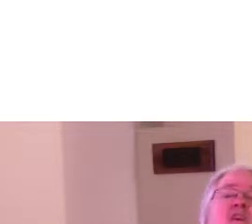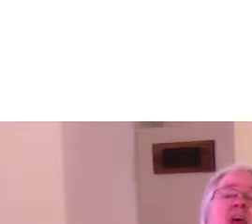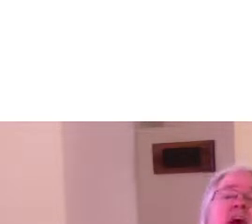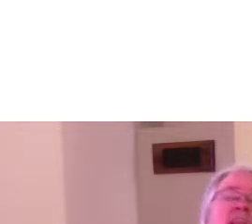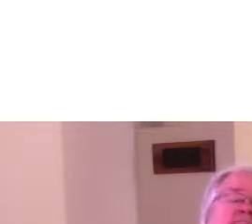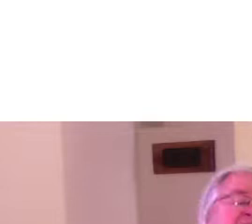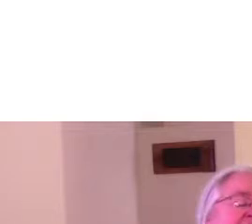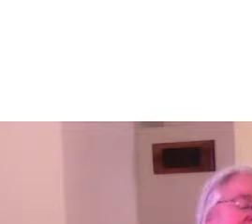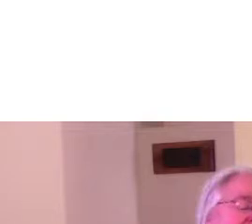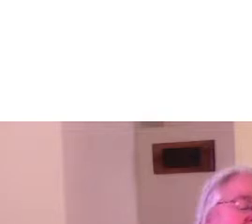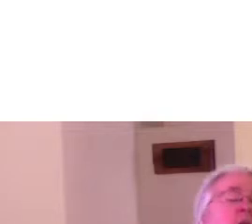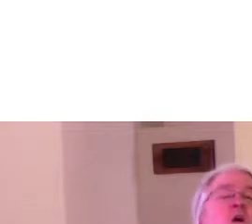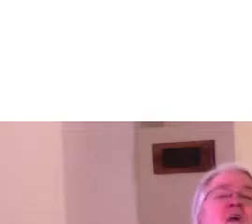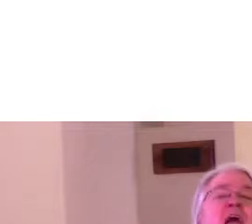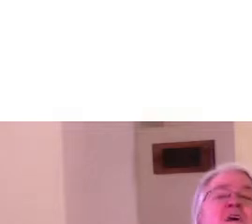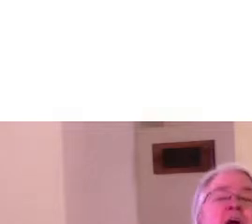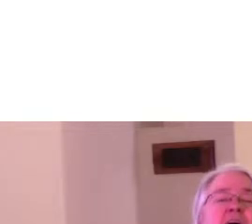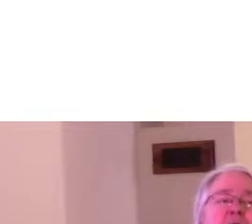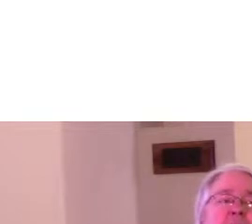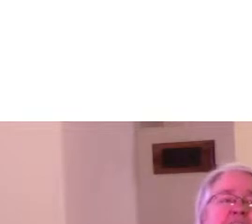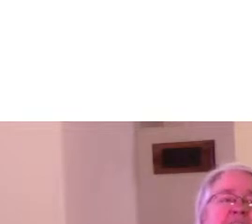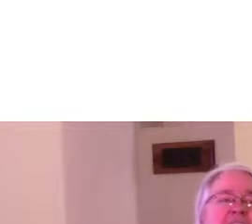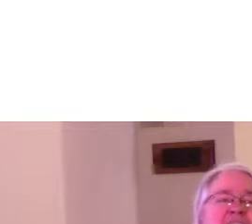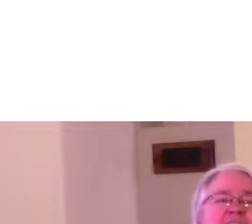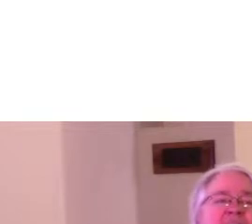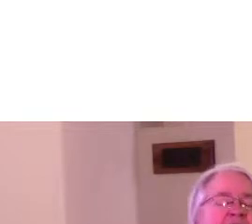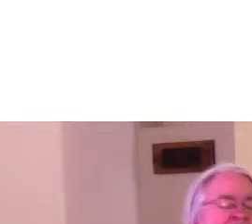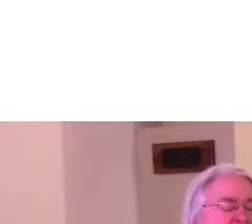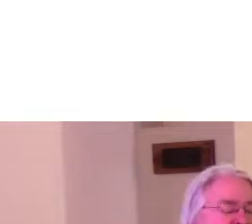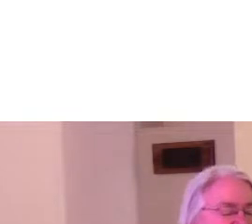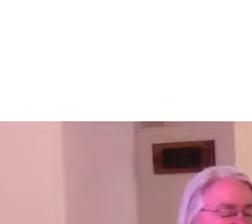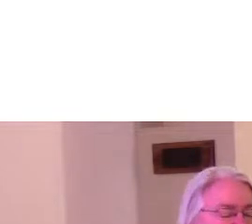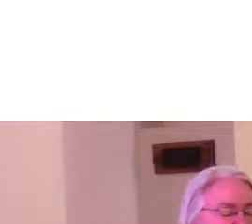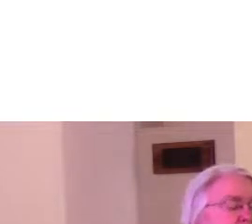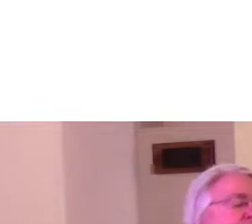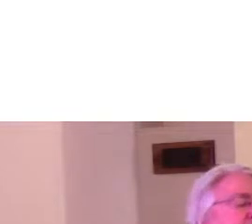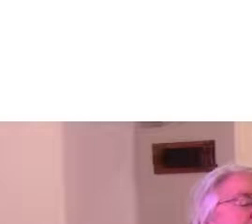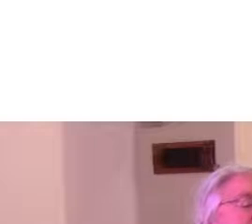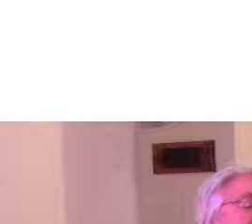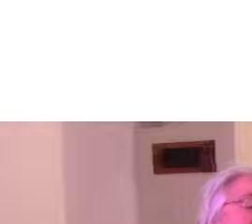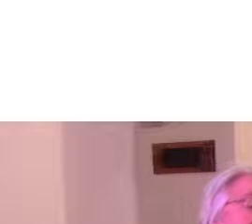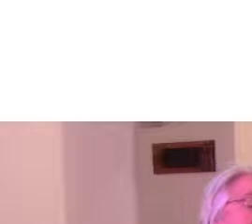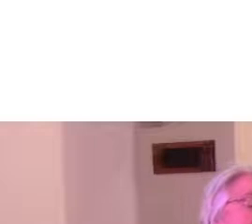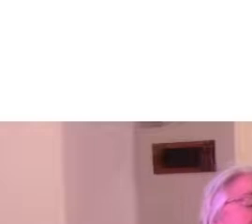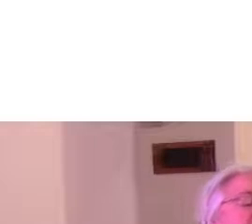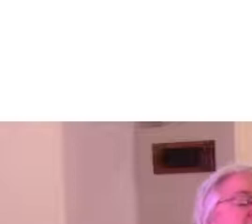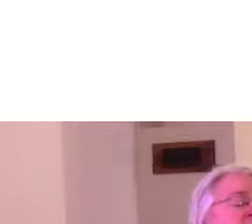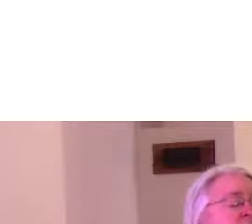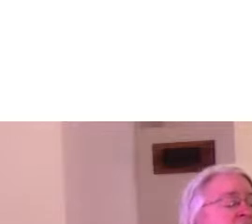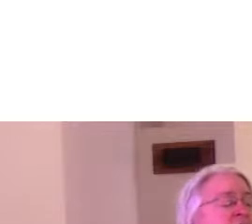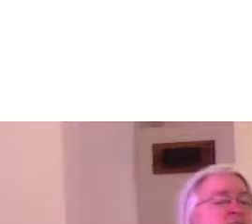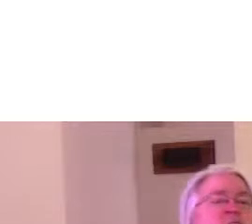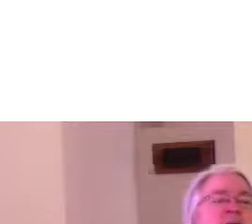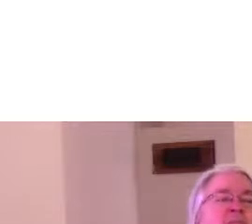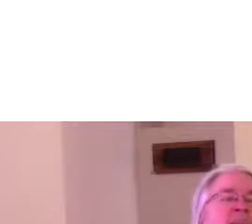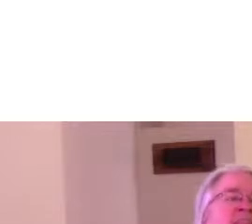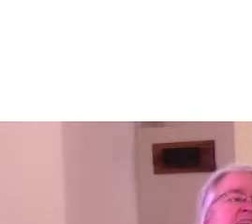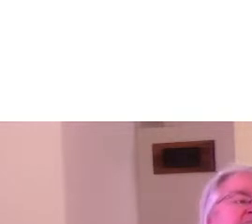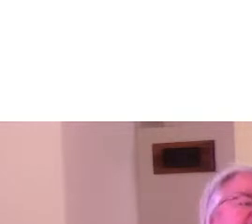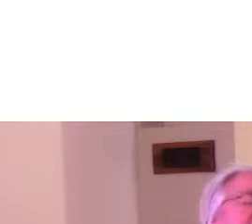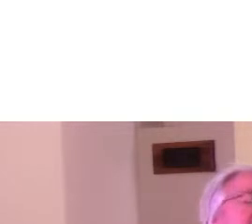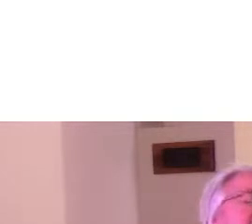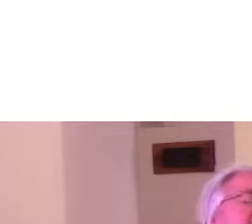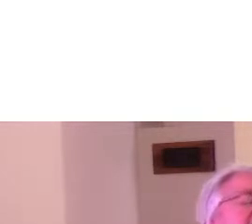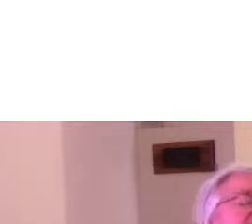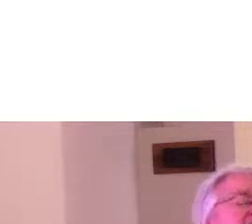to that land where I'm bound. There'll be freedom in